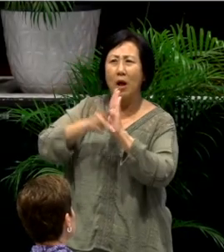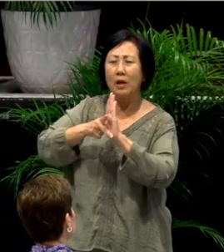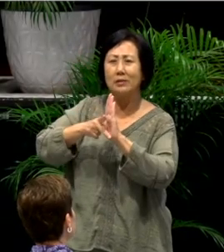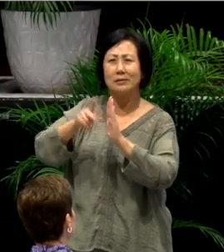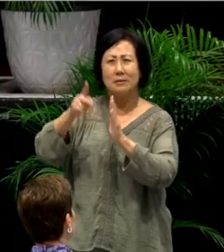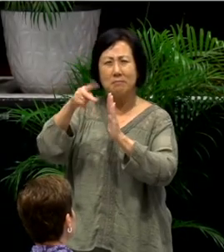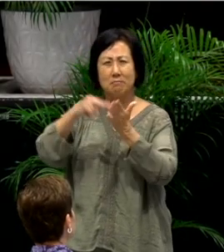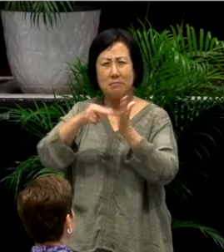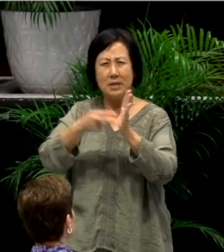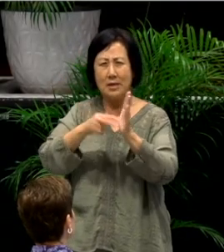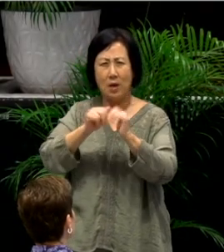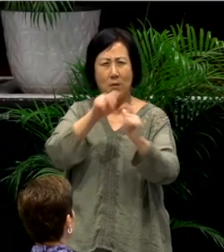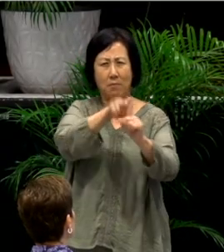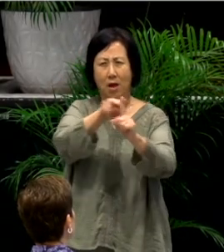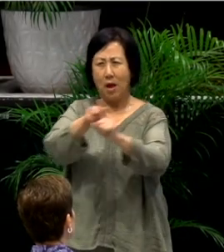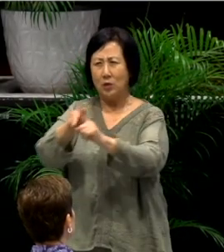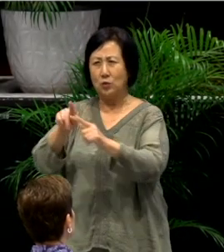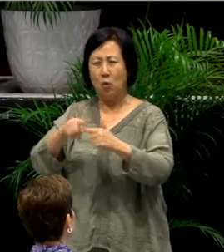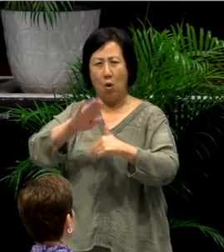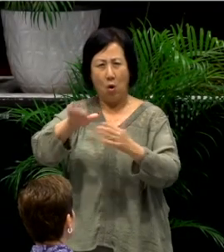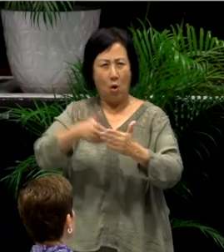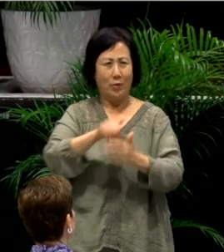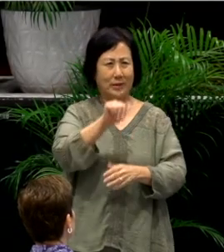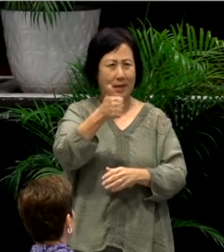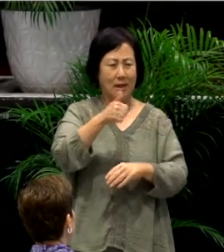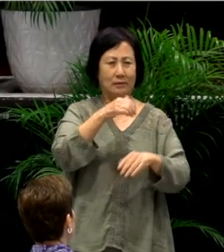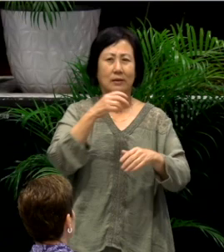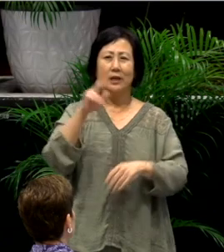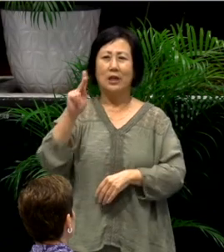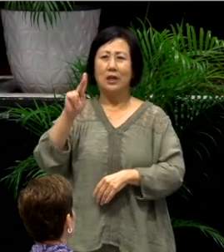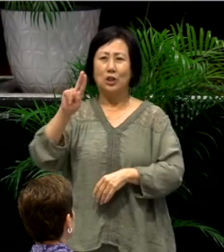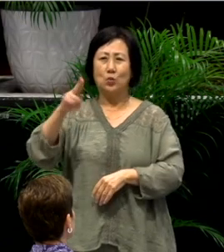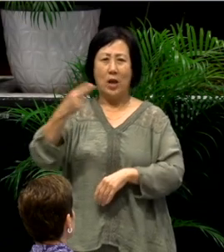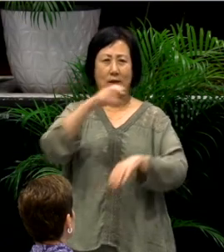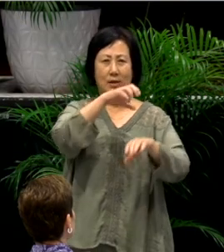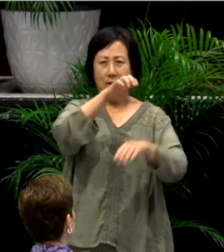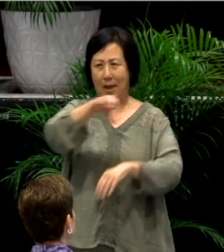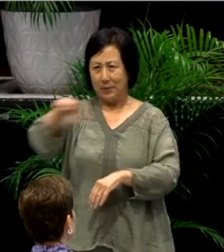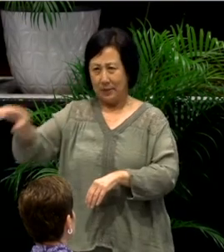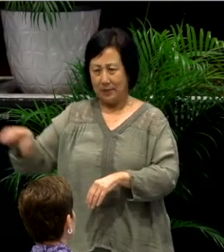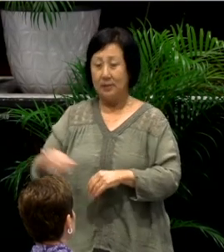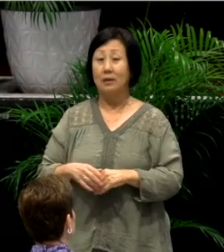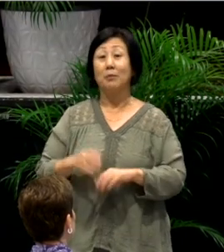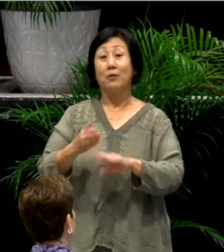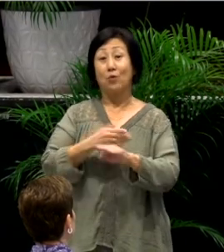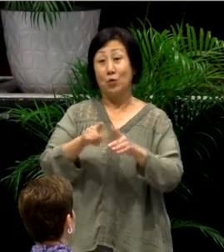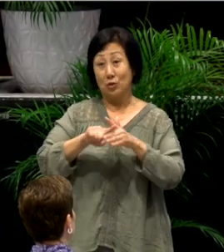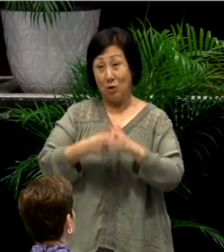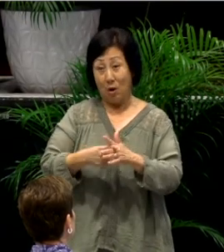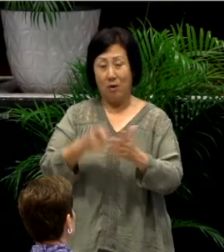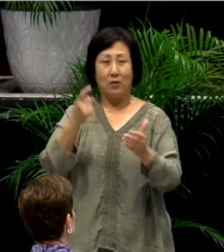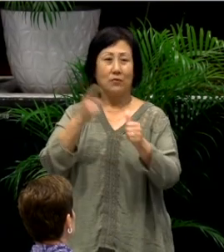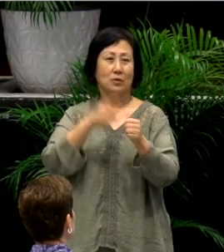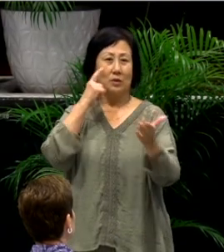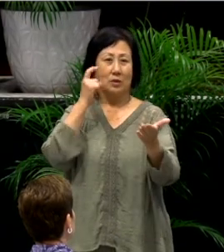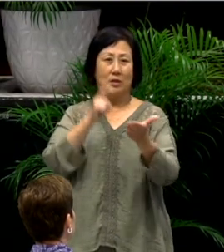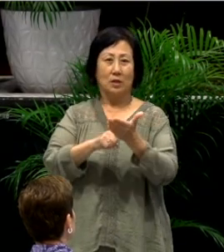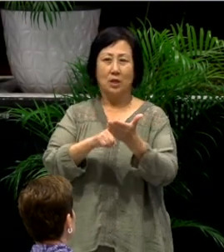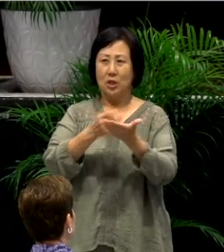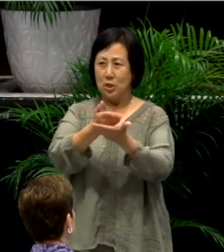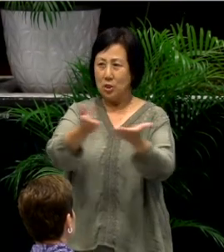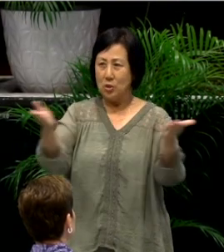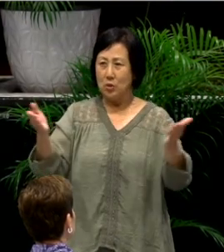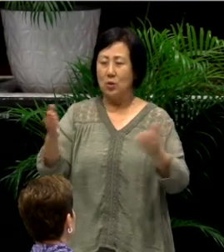mean for each and every one of our 10 campuses. Before we proceed, we'd like to take a moment to recognize U.S.